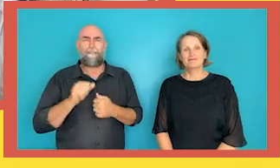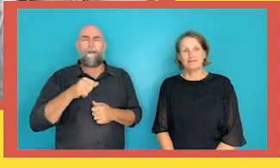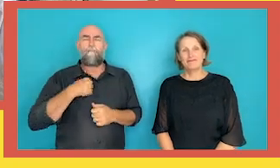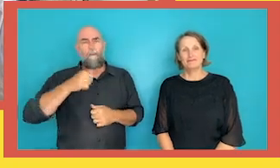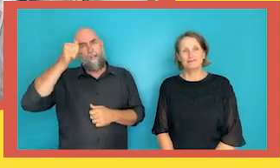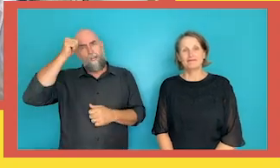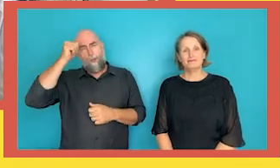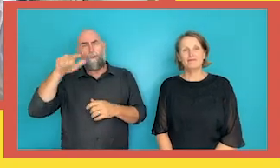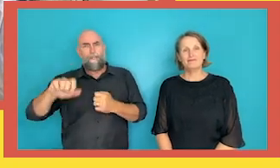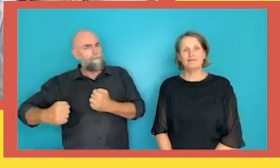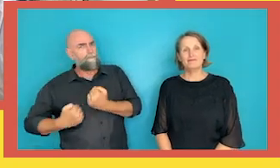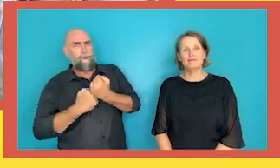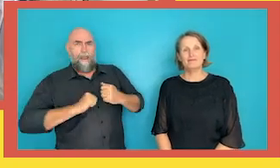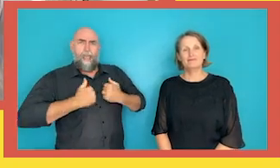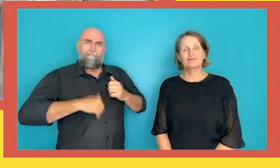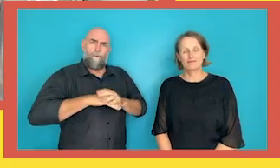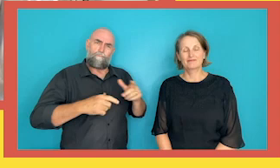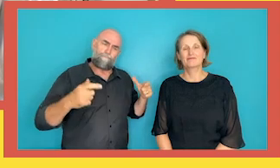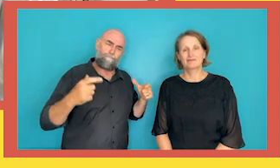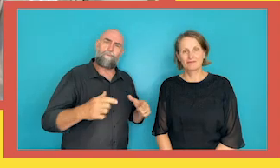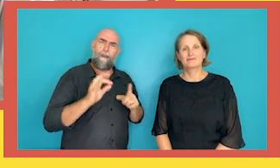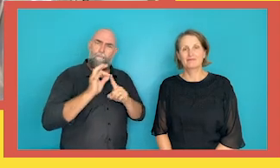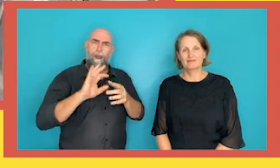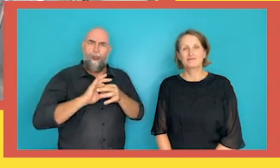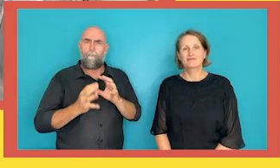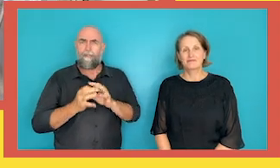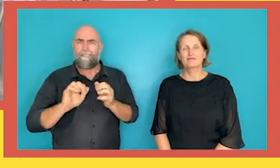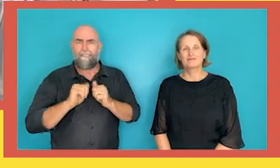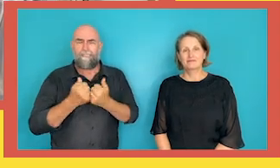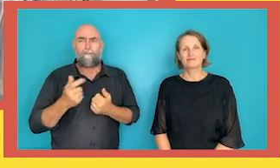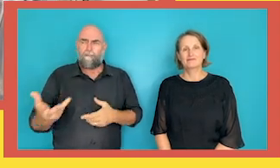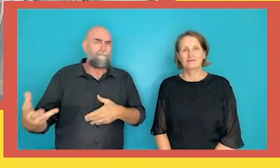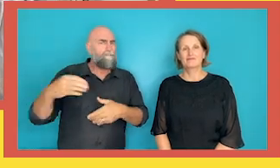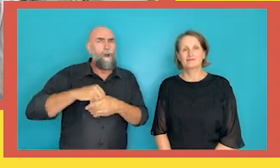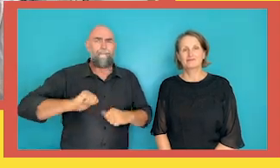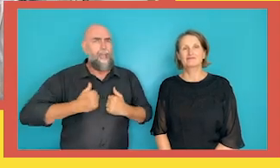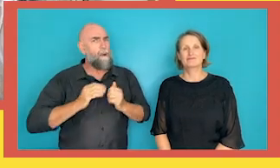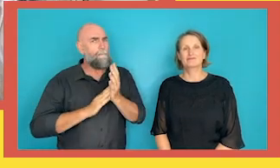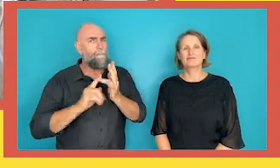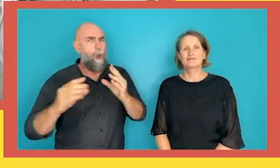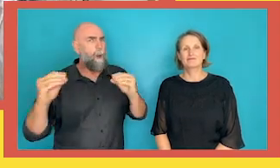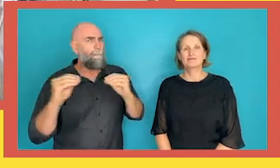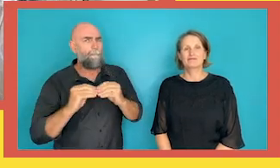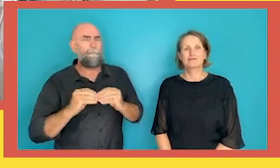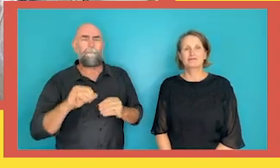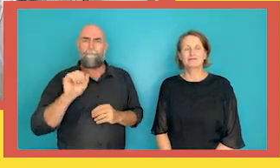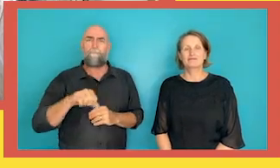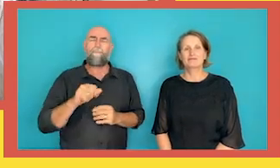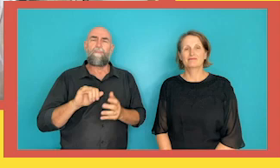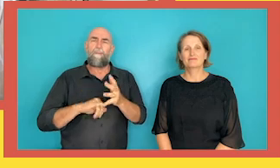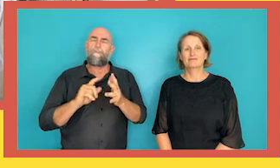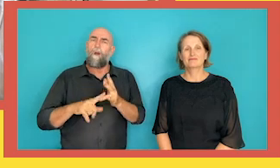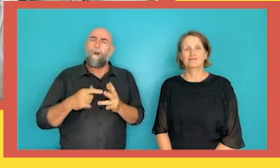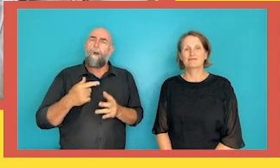behind the whole Australian Paralympic team, and they're still well and truly in the mob. So for me, it was a bit of a story of